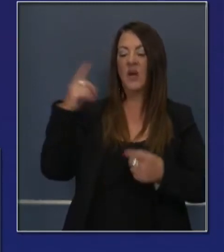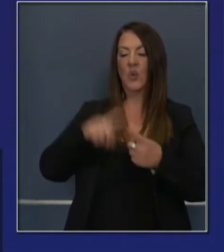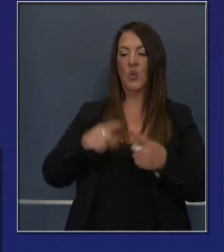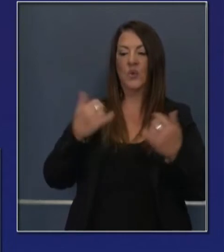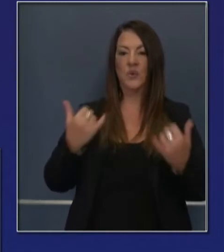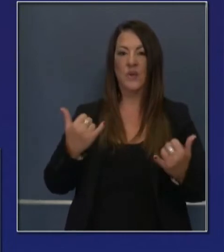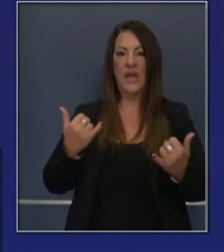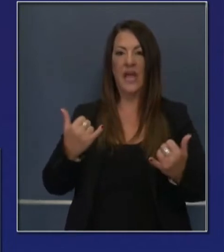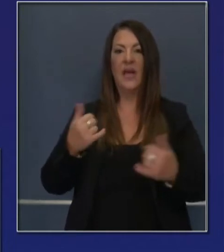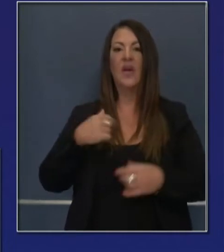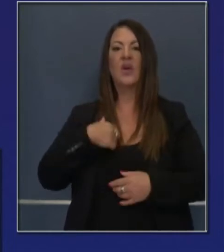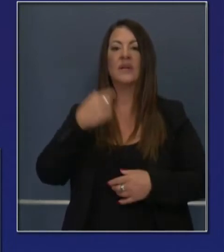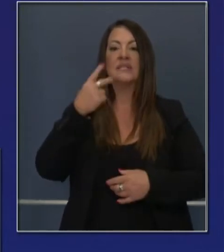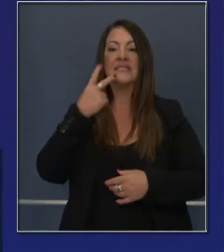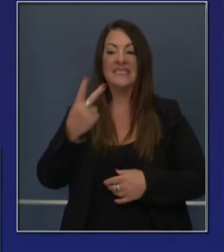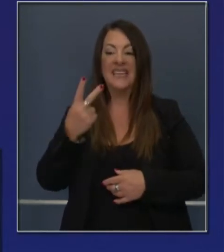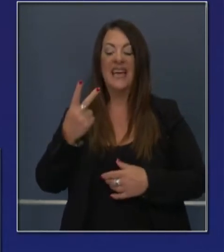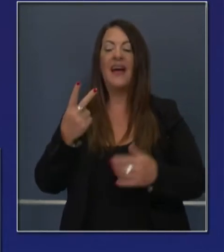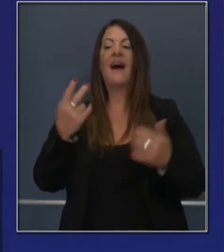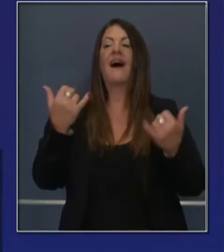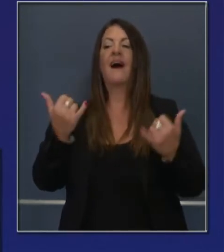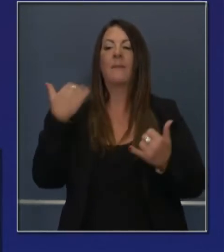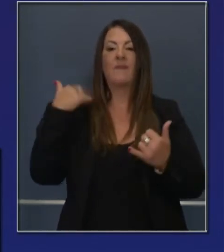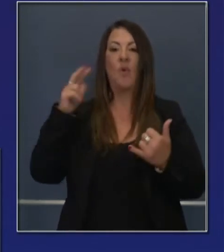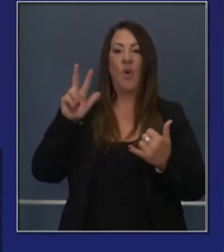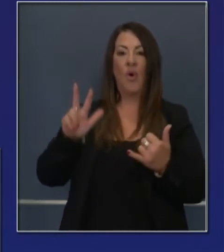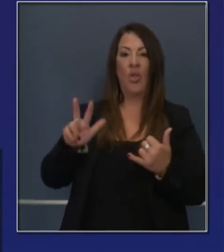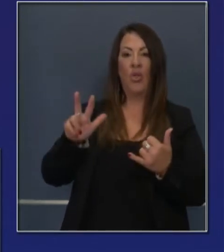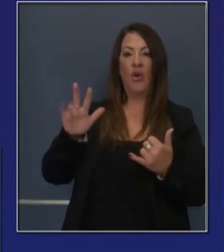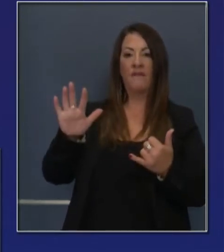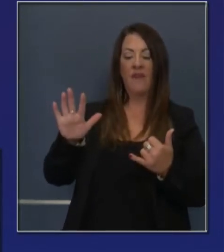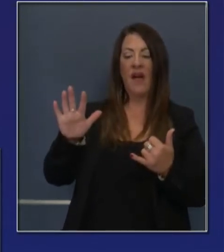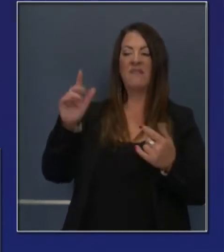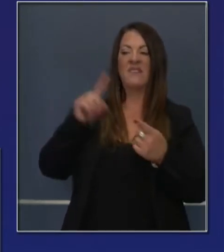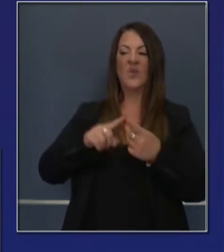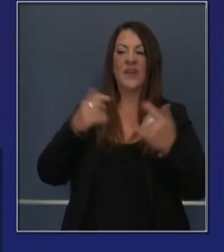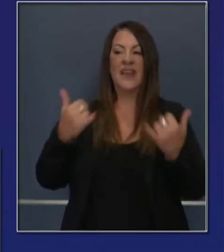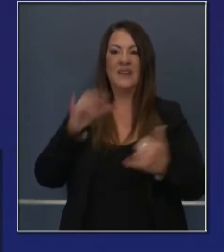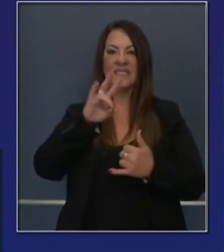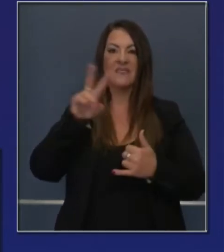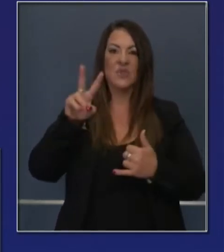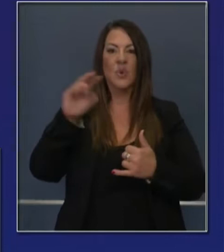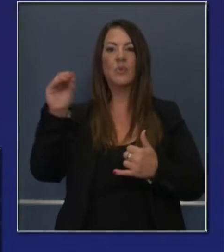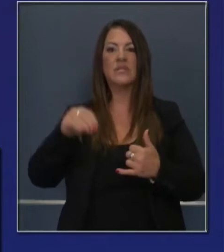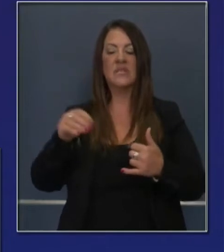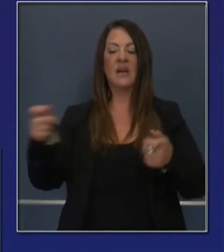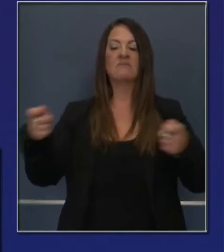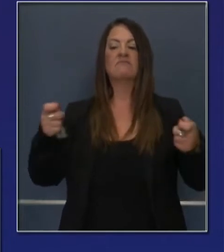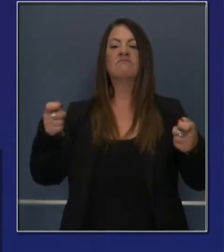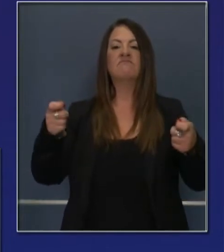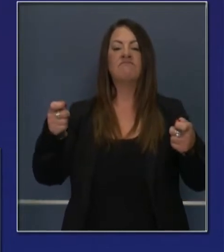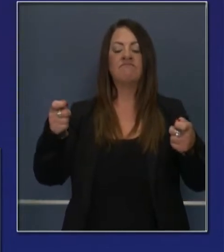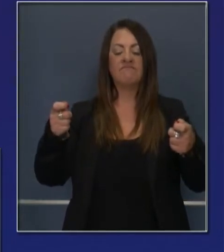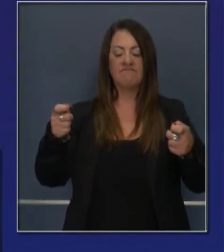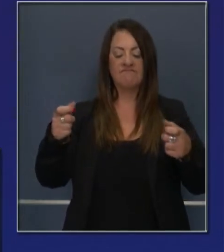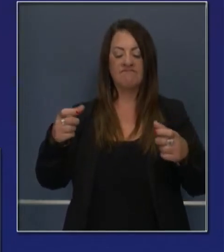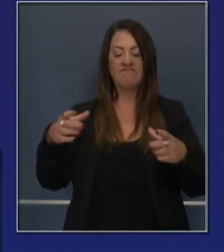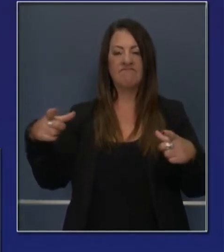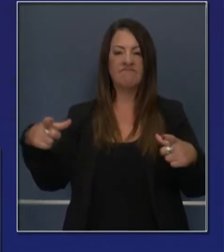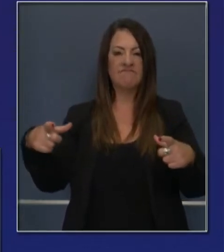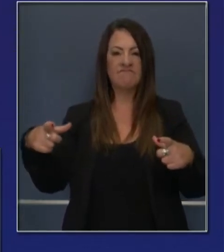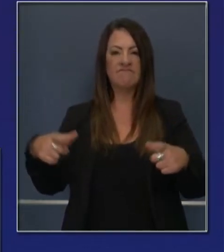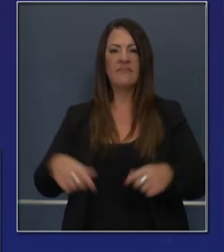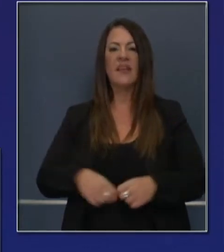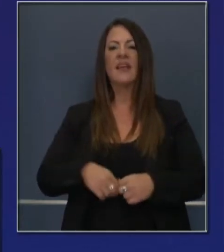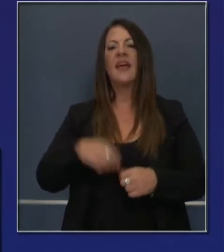containment now north of 70%, 72% containment. additional fires that we have focused on,